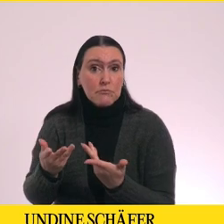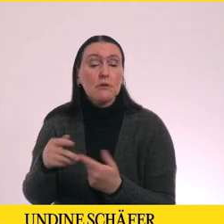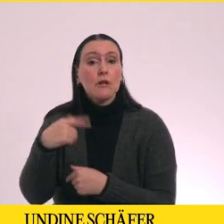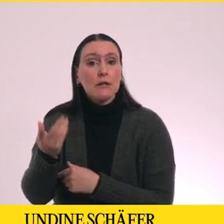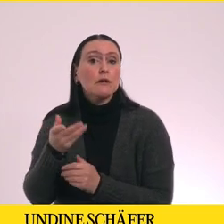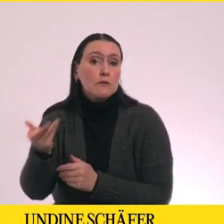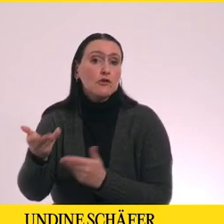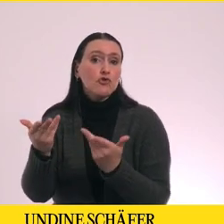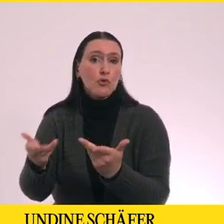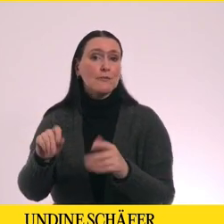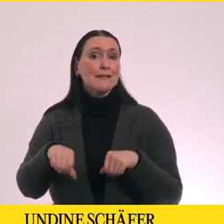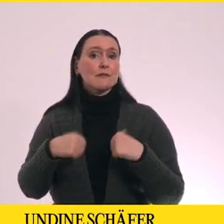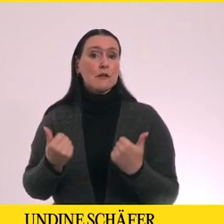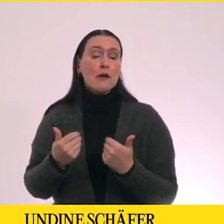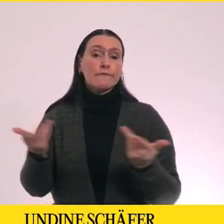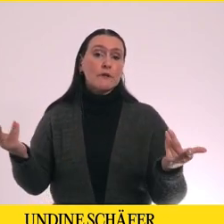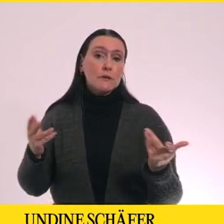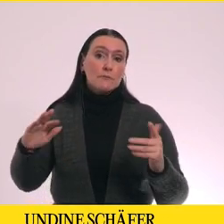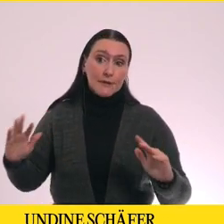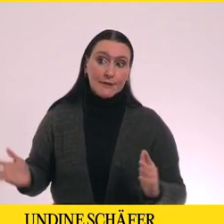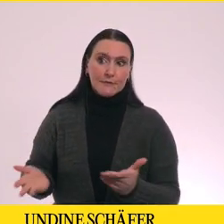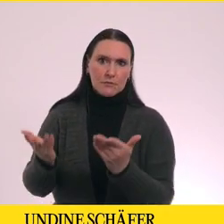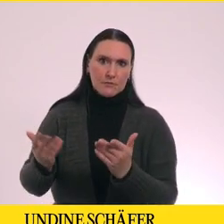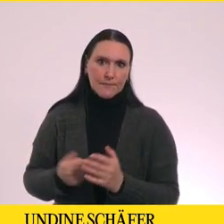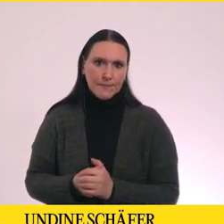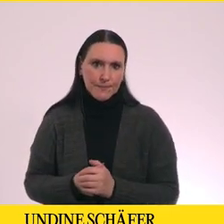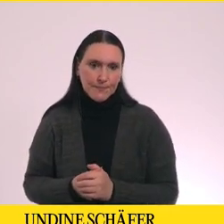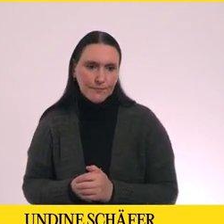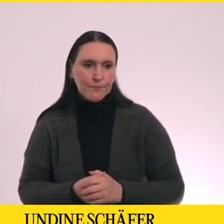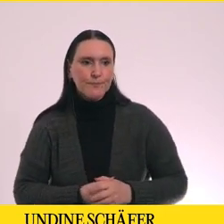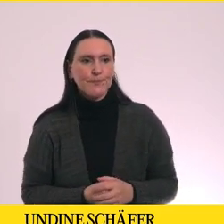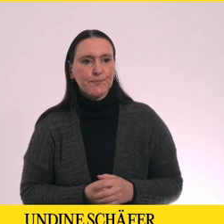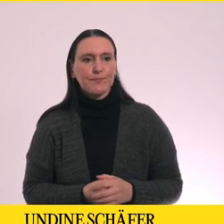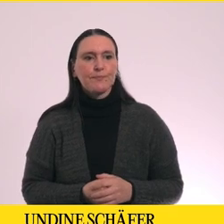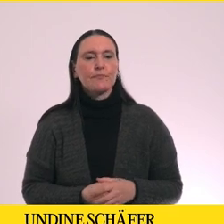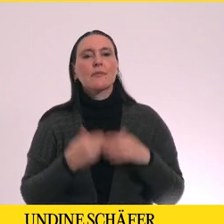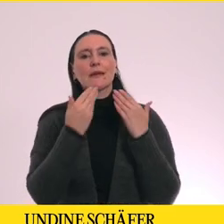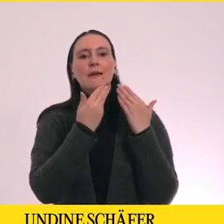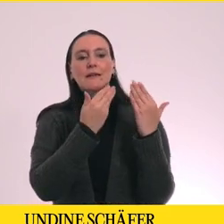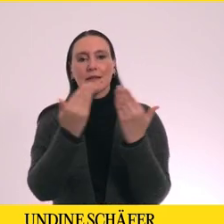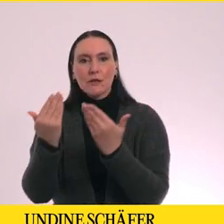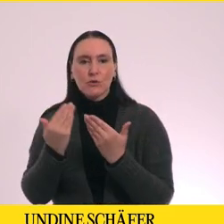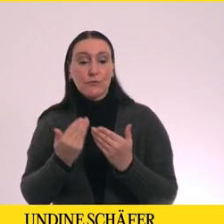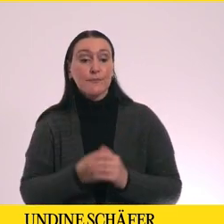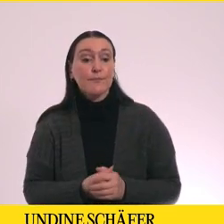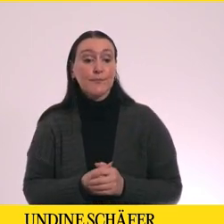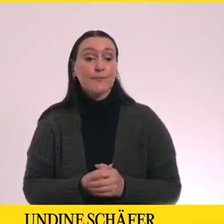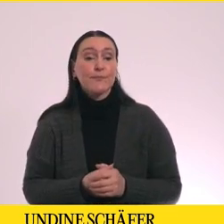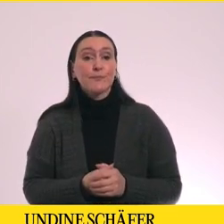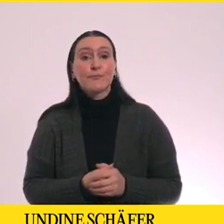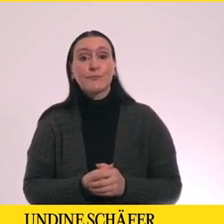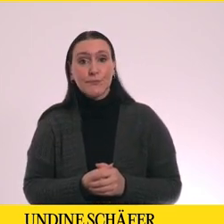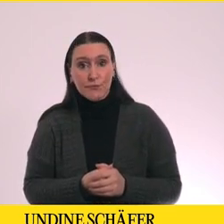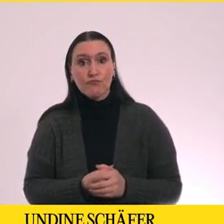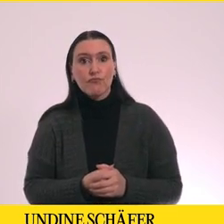Okay, thank you. Let's sort of bring this into conversation more now. Trampoline House,